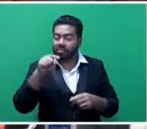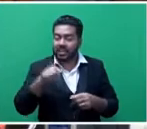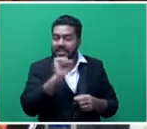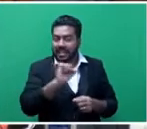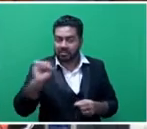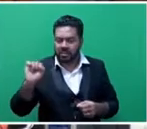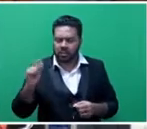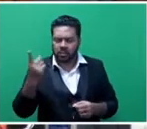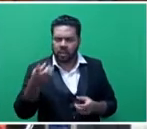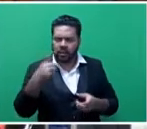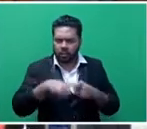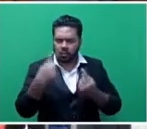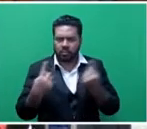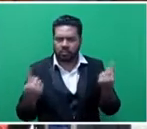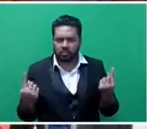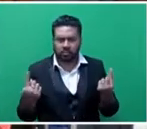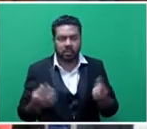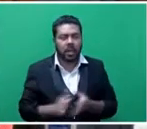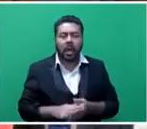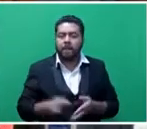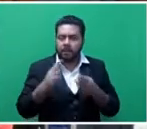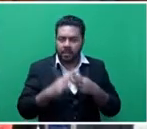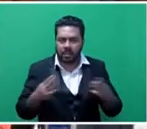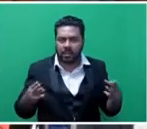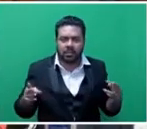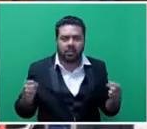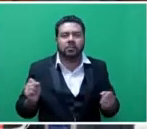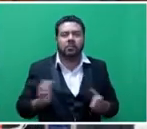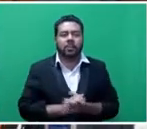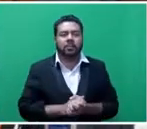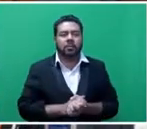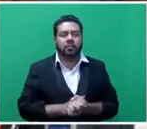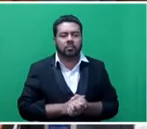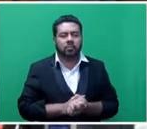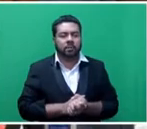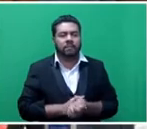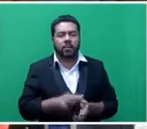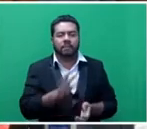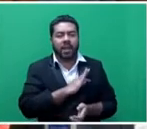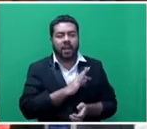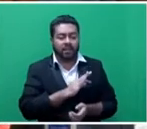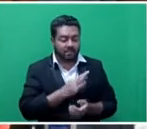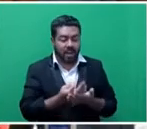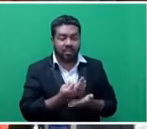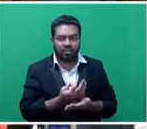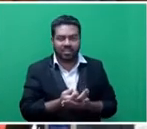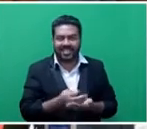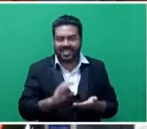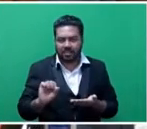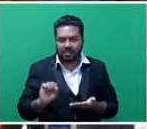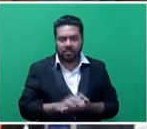misstatements individually or in the aggregate are material but not pervasive to the financial statements, or the